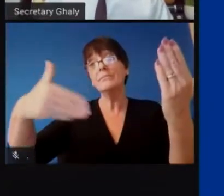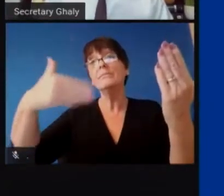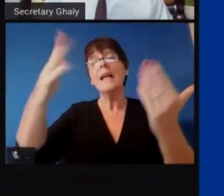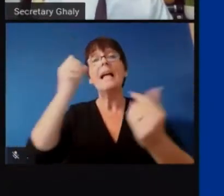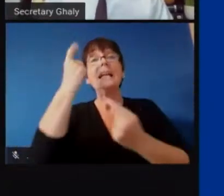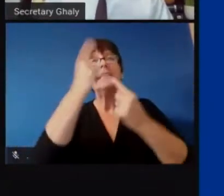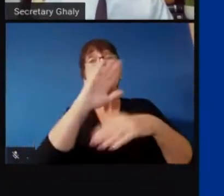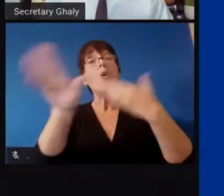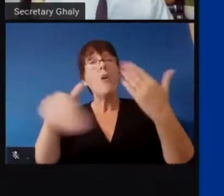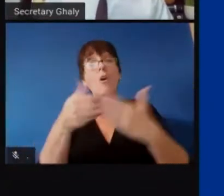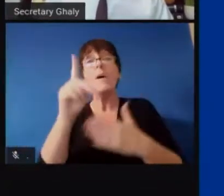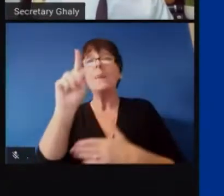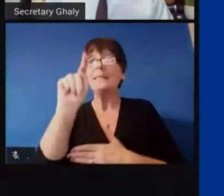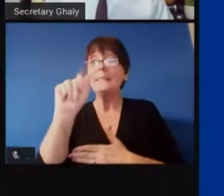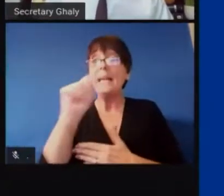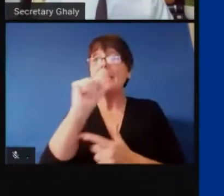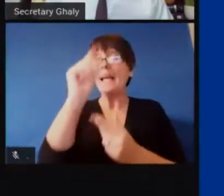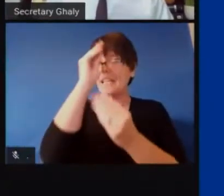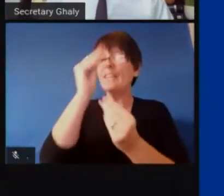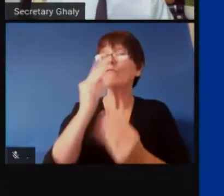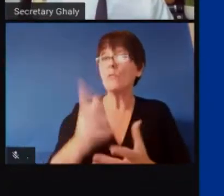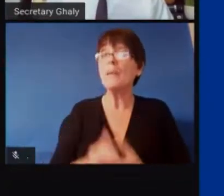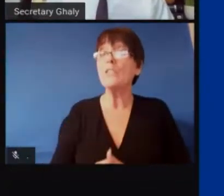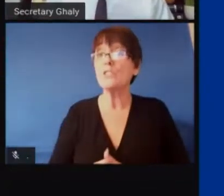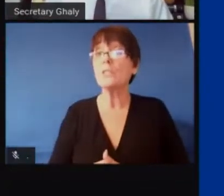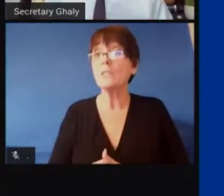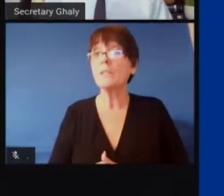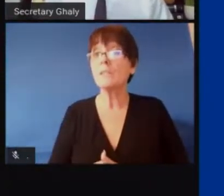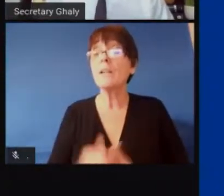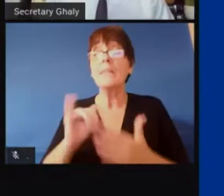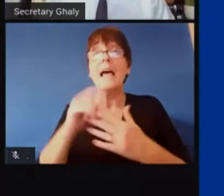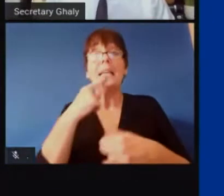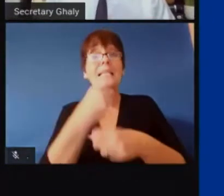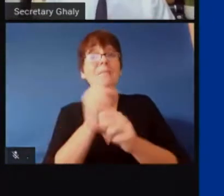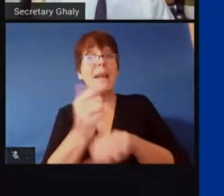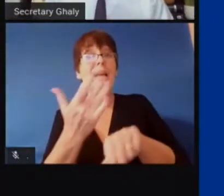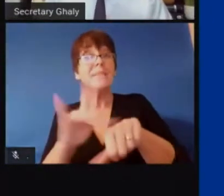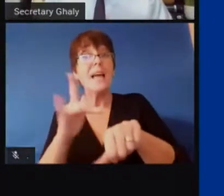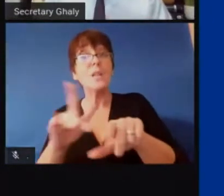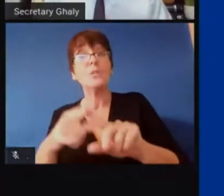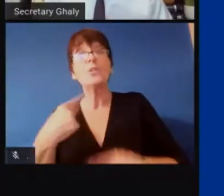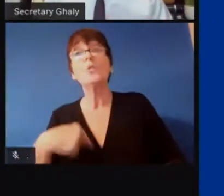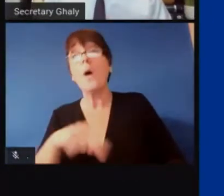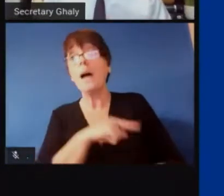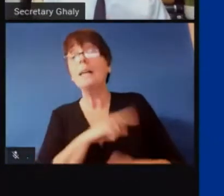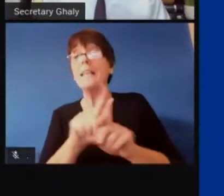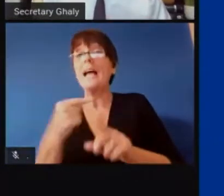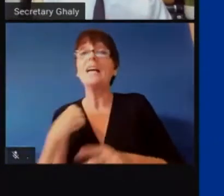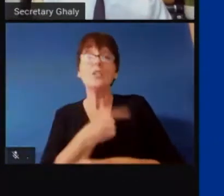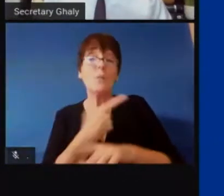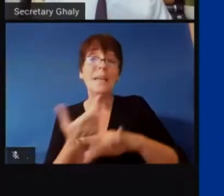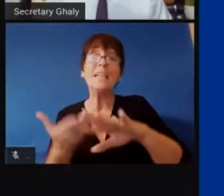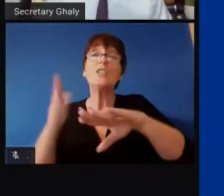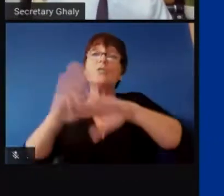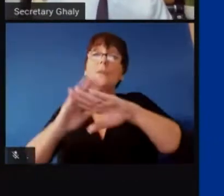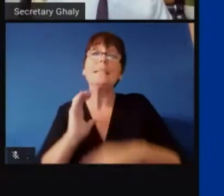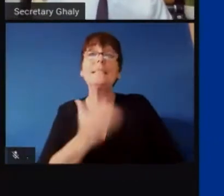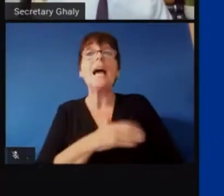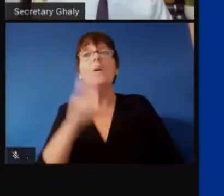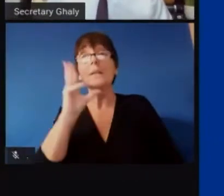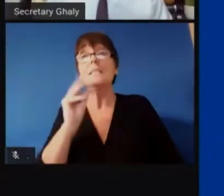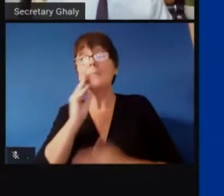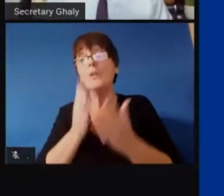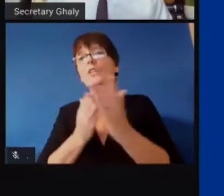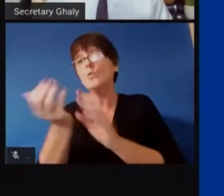consider all the data and information that is made available to us as we increase our experience through